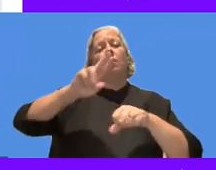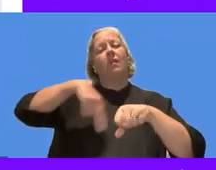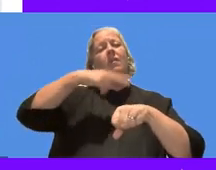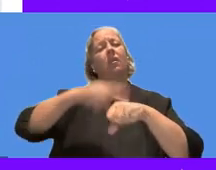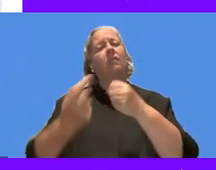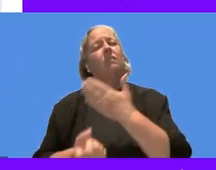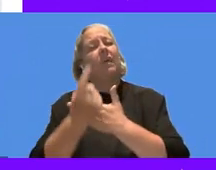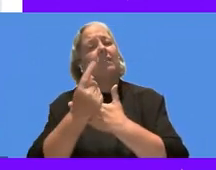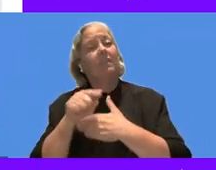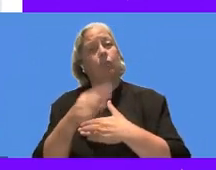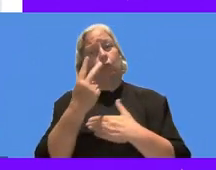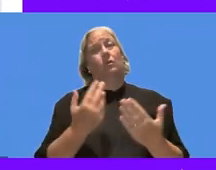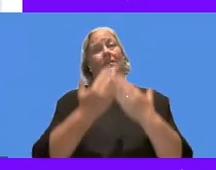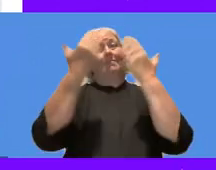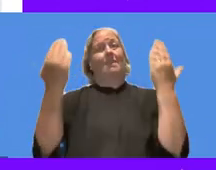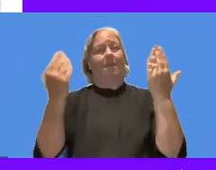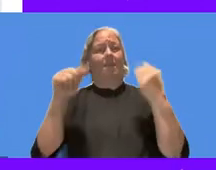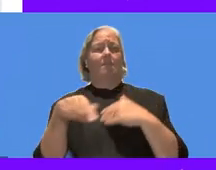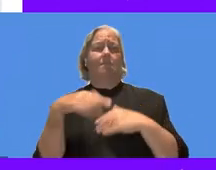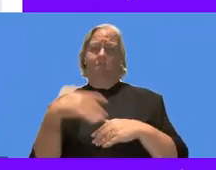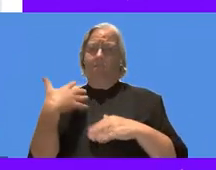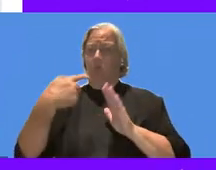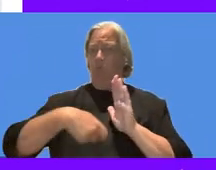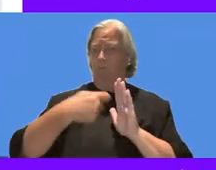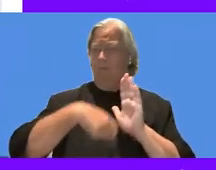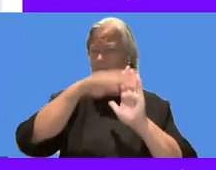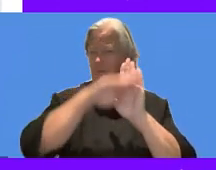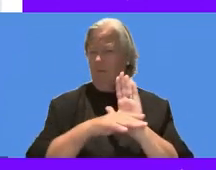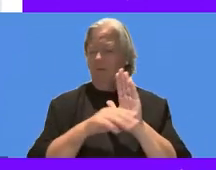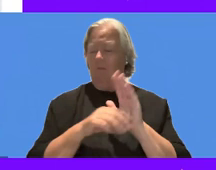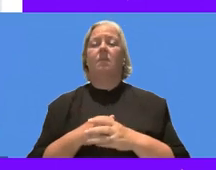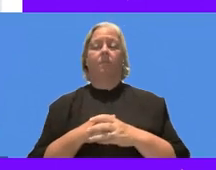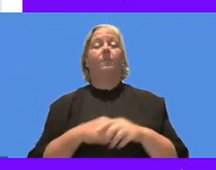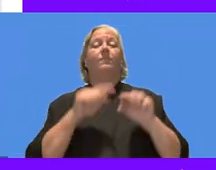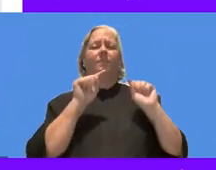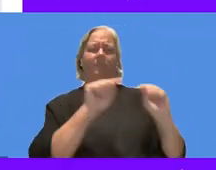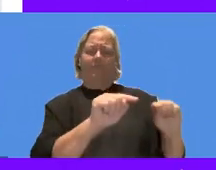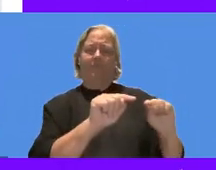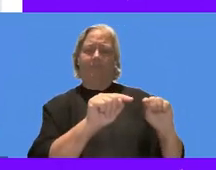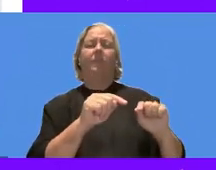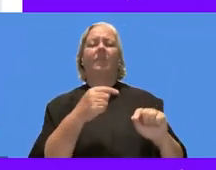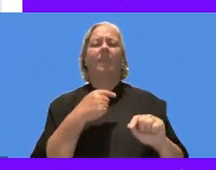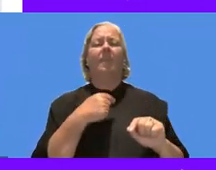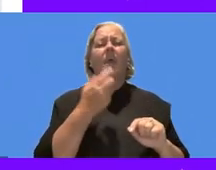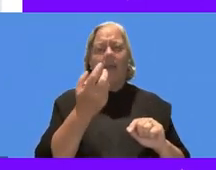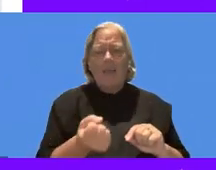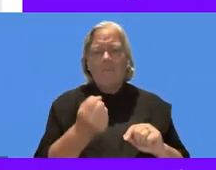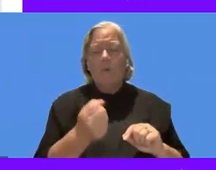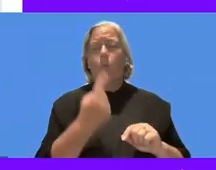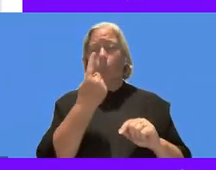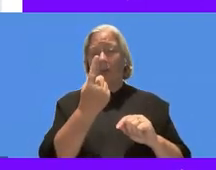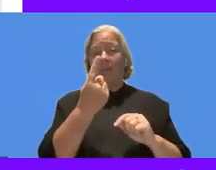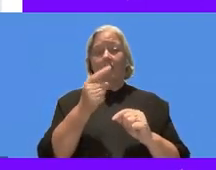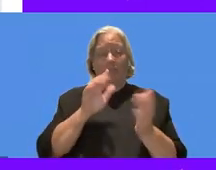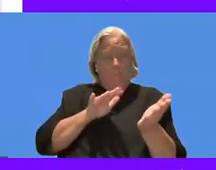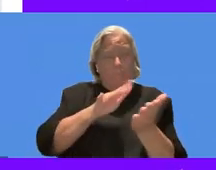program. Besides the virtual space that we're going to create, we also estimate that 1 million people will be